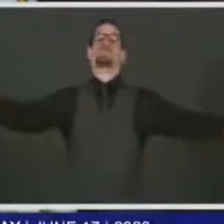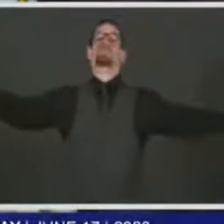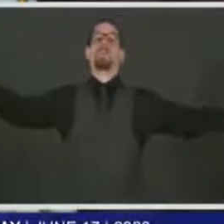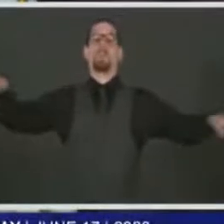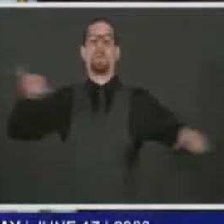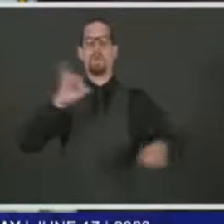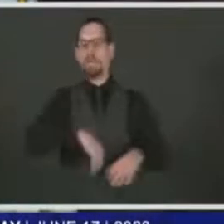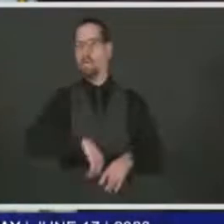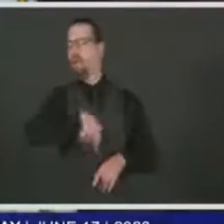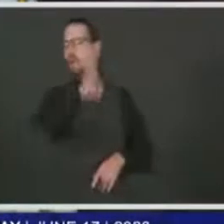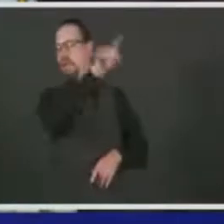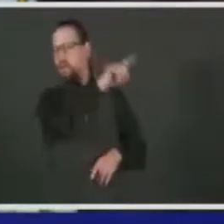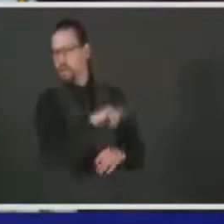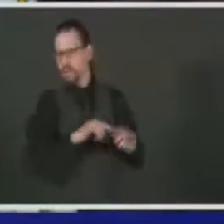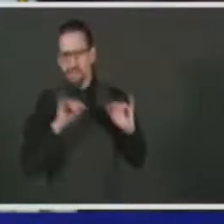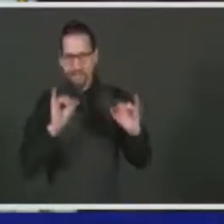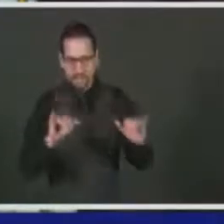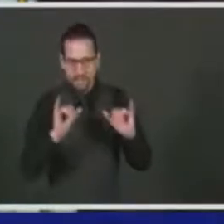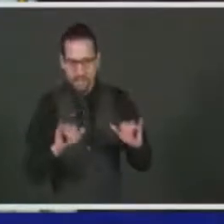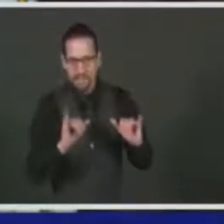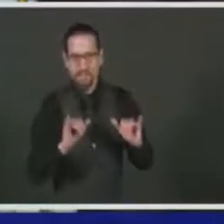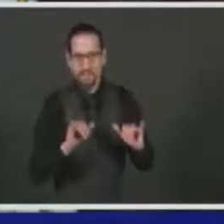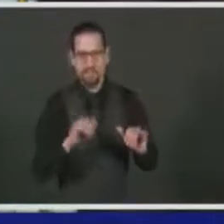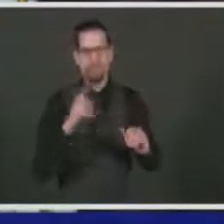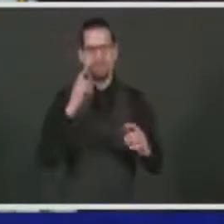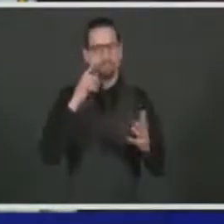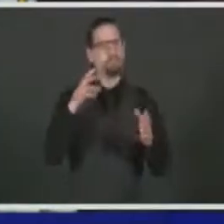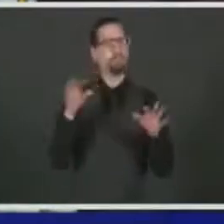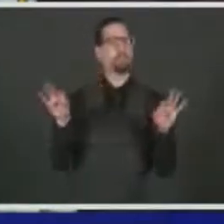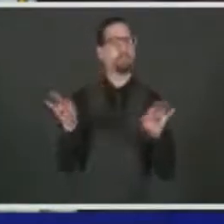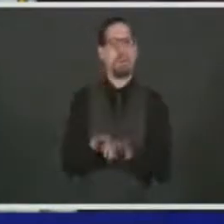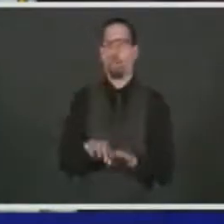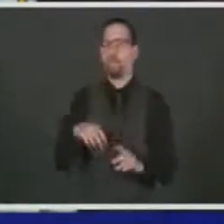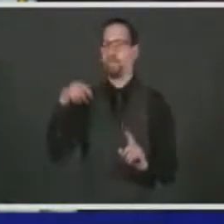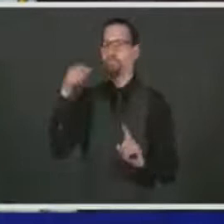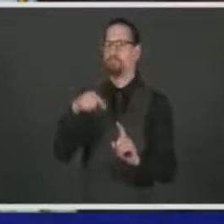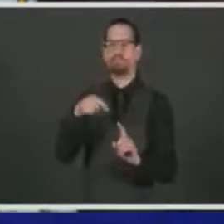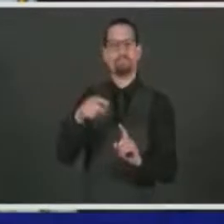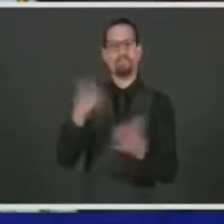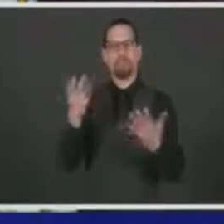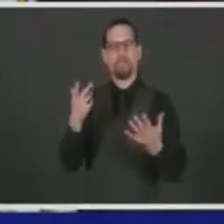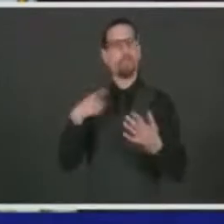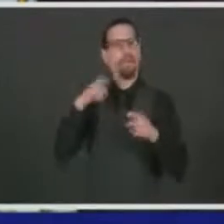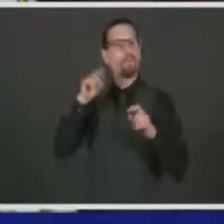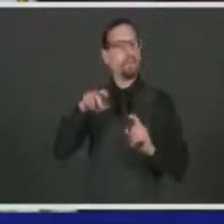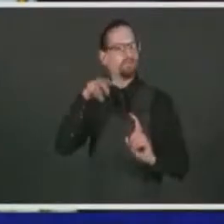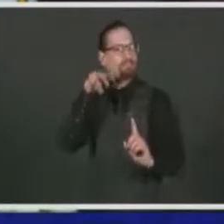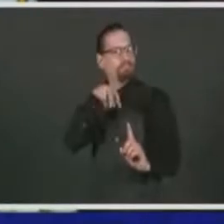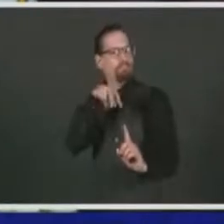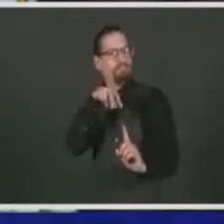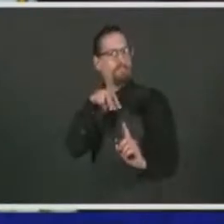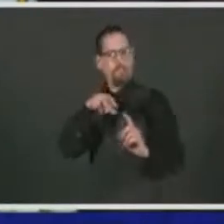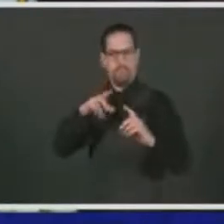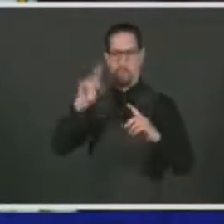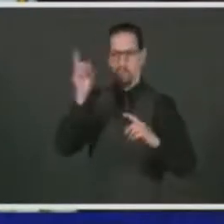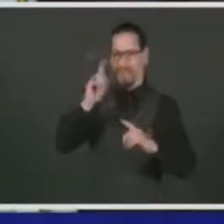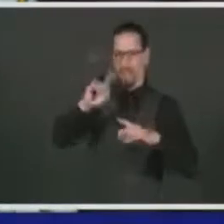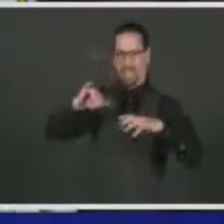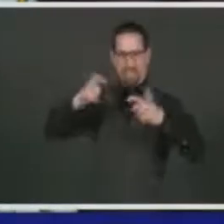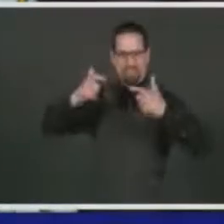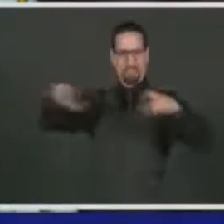it's actually, I think, in some ways more important that we keep our eye firmly on these densely populated